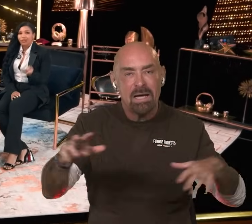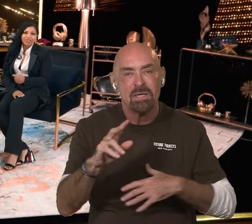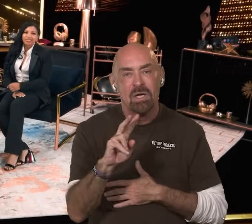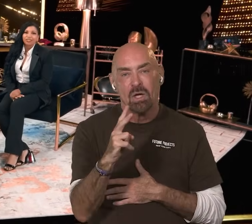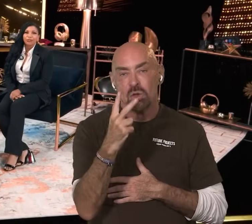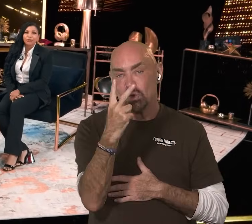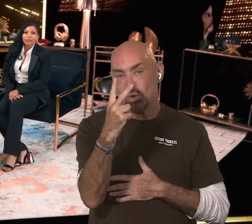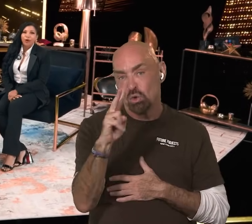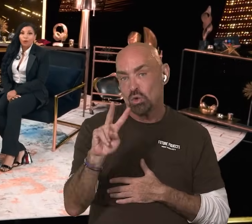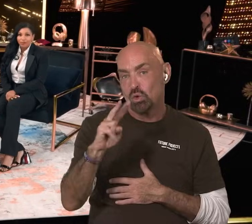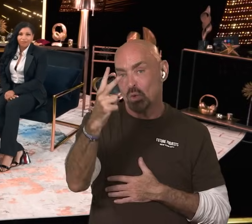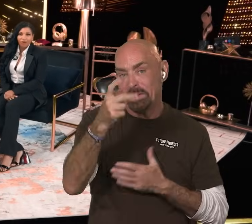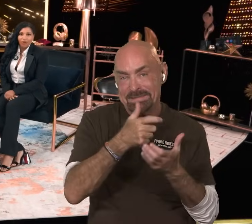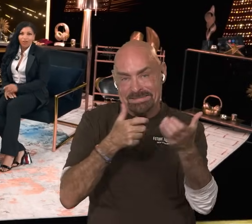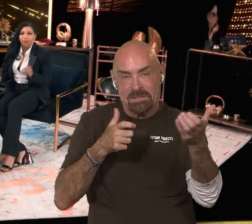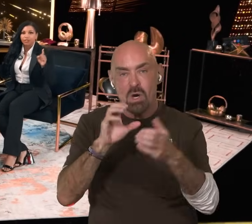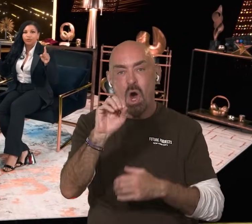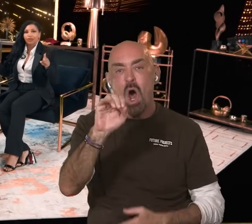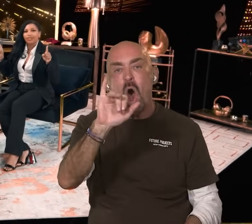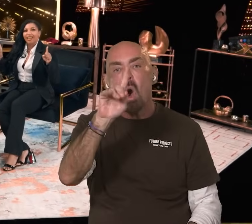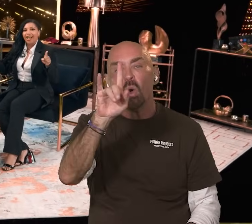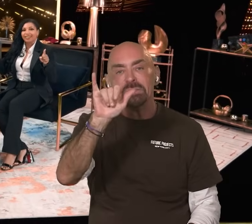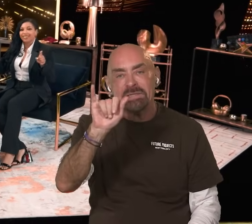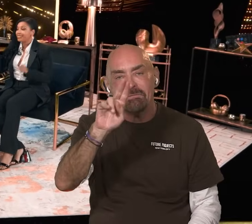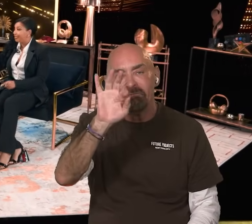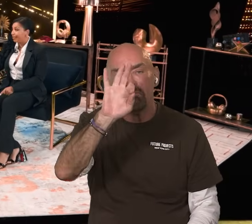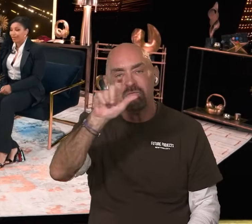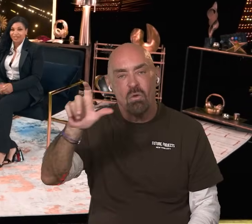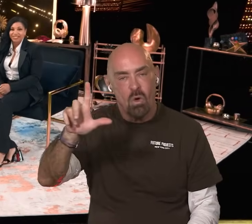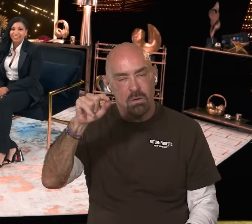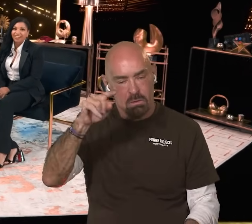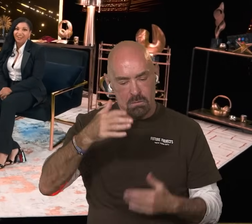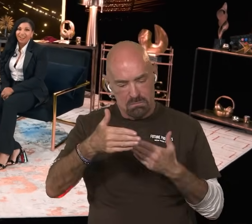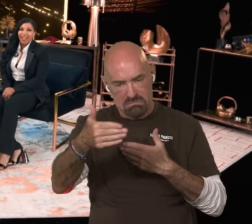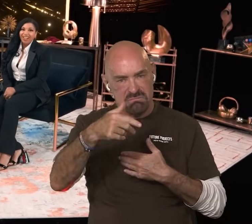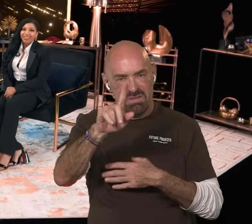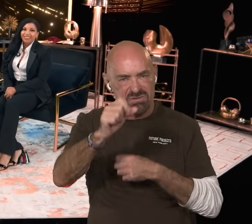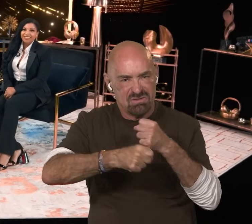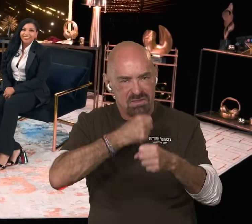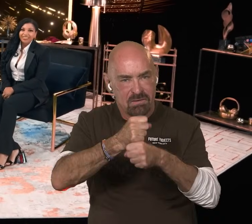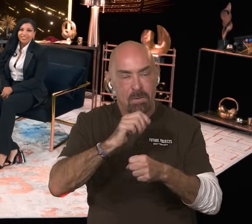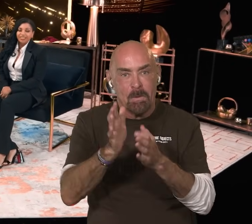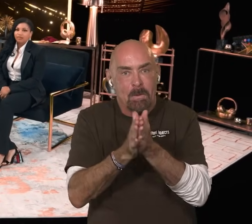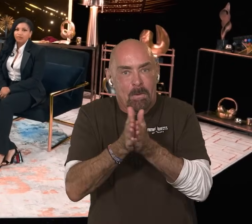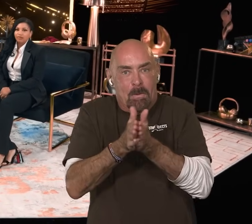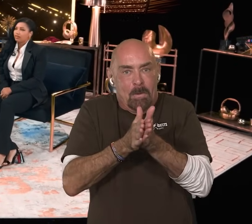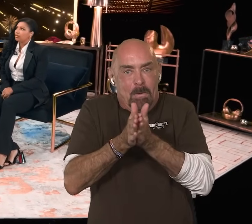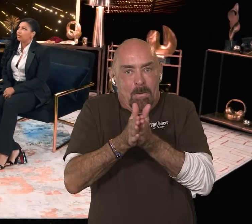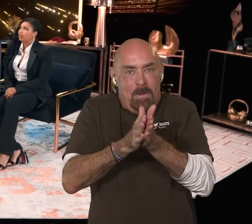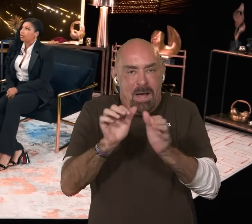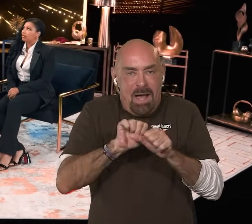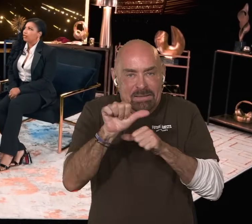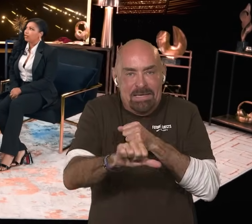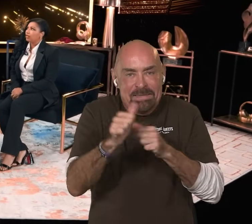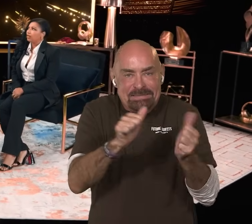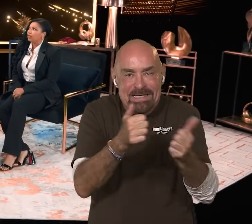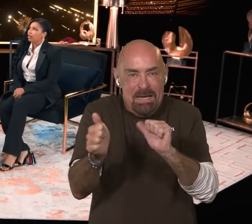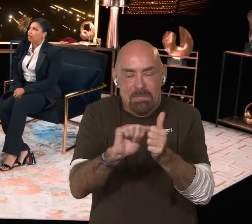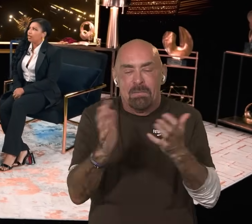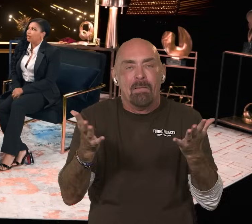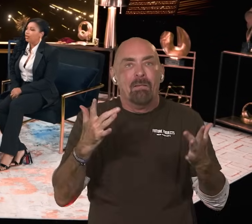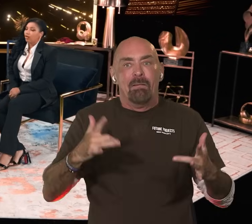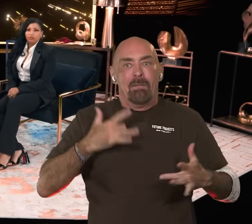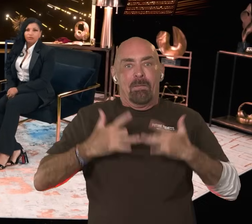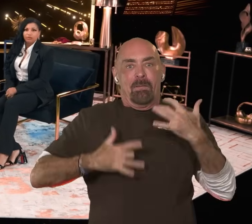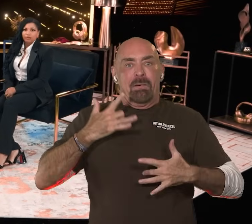launch and twin stick shooters Odinfall coming to early access later this year. Okay, Mika, I can't wait to show everyone our next game, and it's